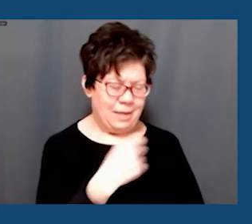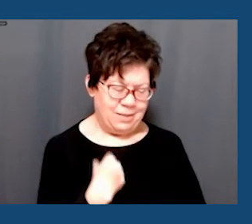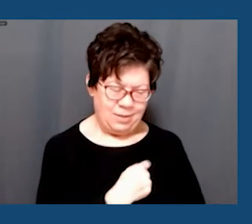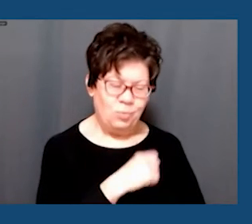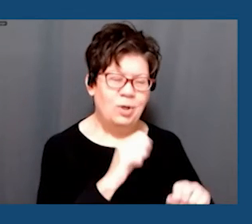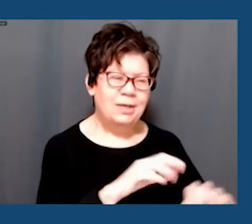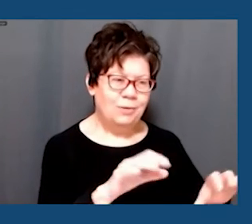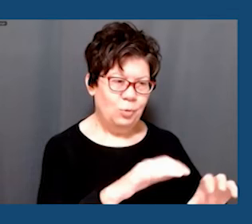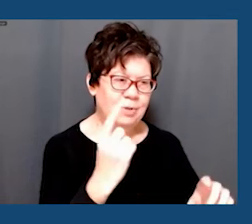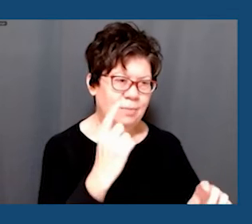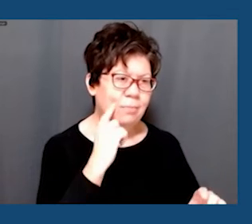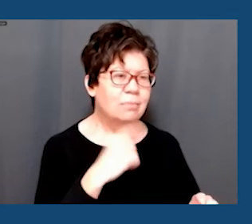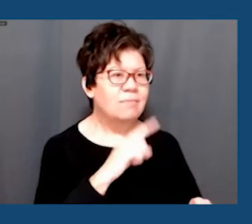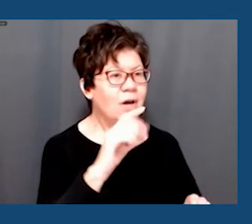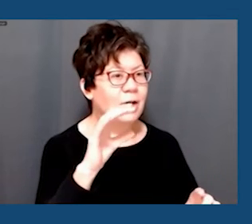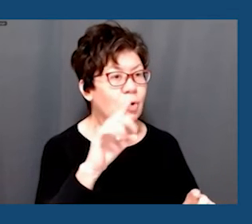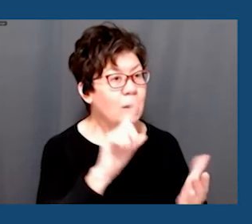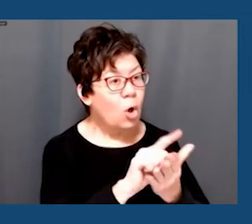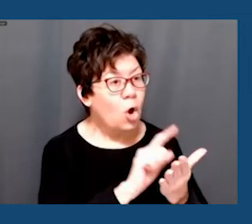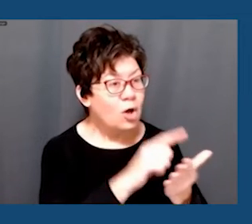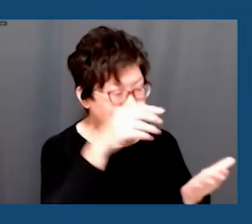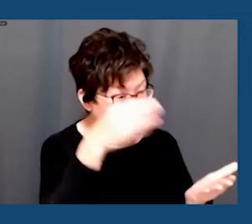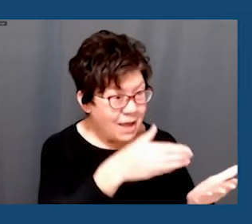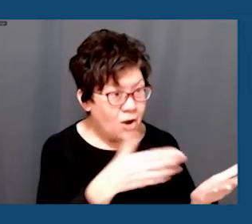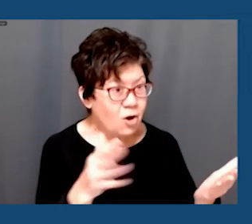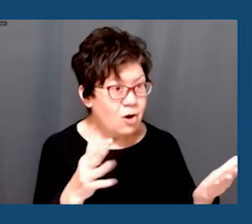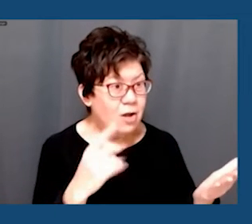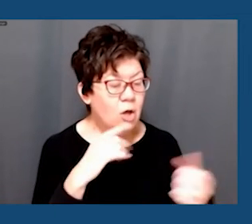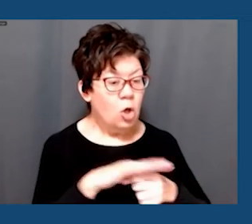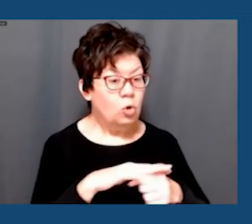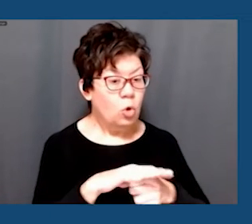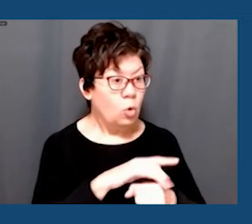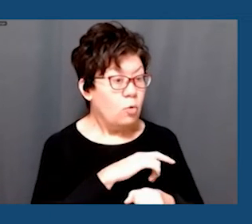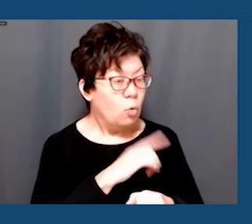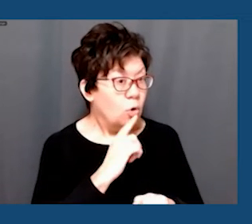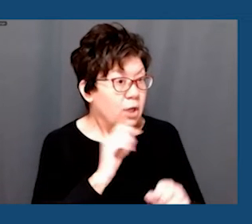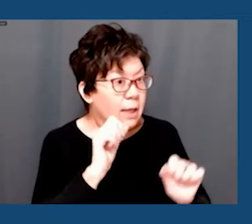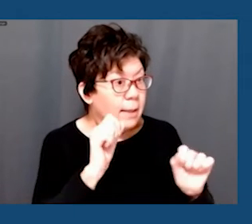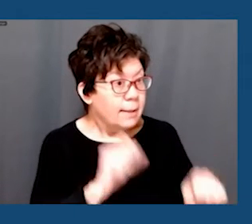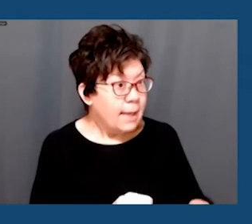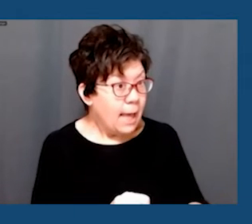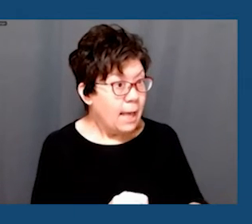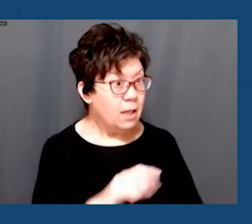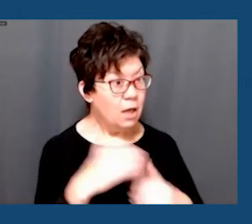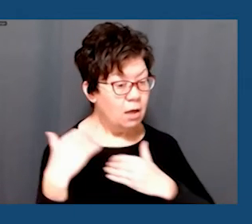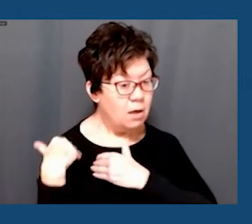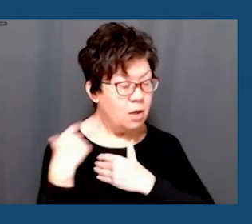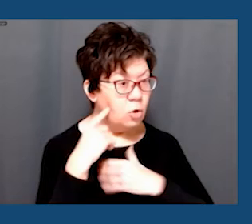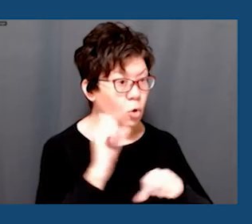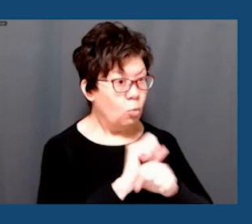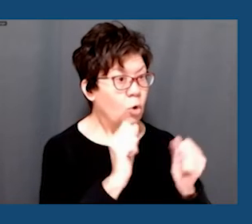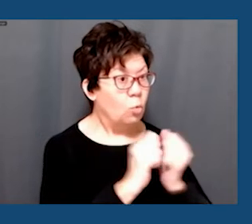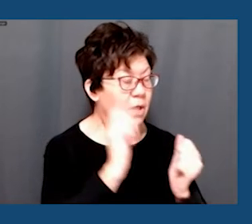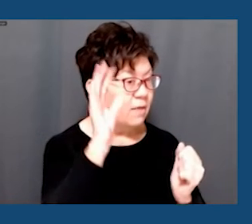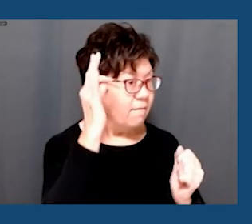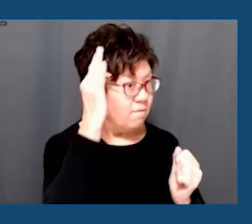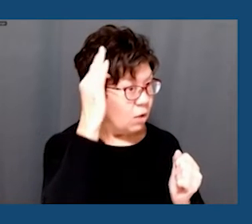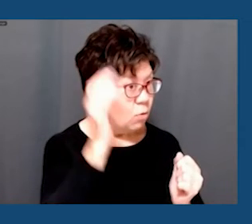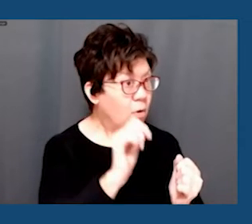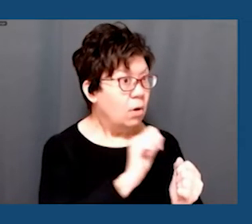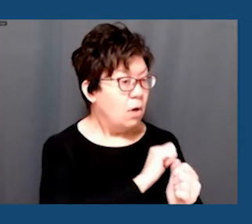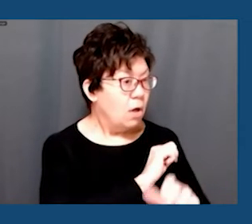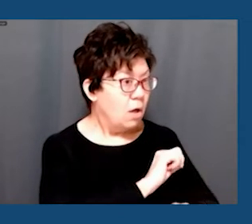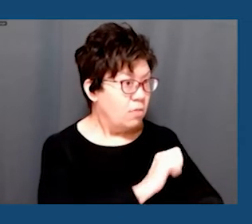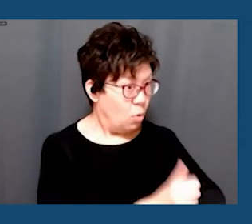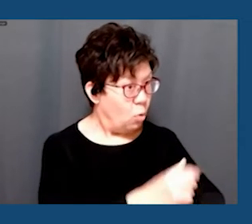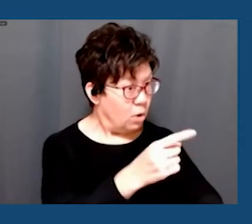they're violated, the local authorities have the right and truly the obligation to work with the federal authorities and remove these people. If